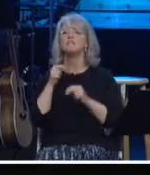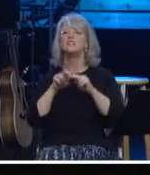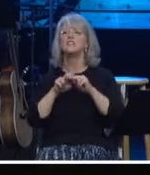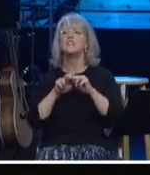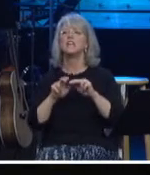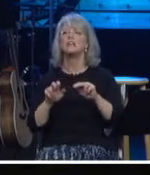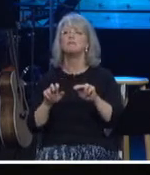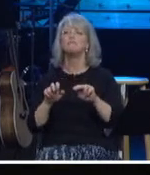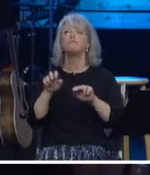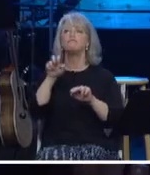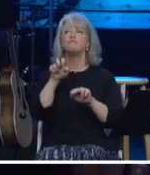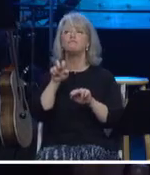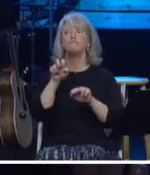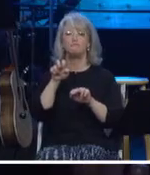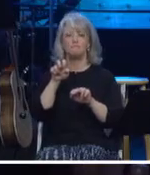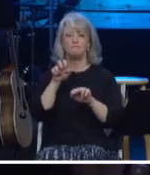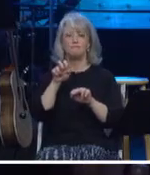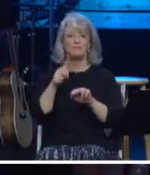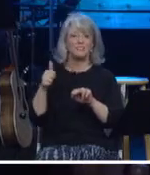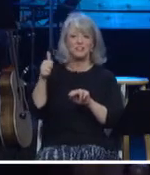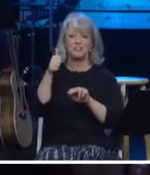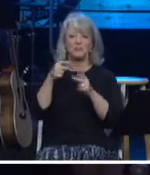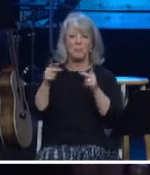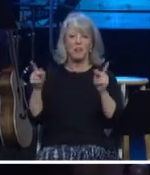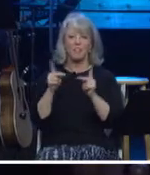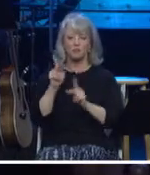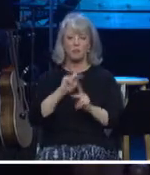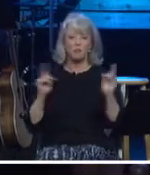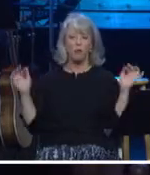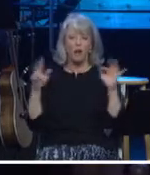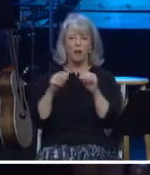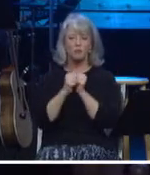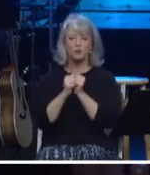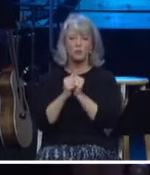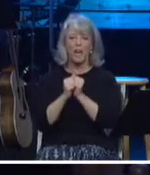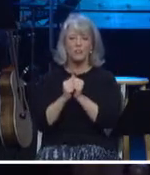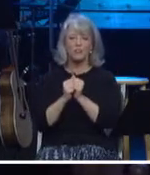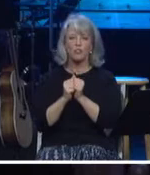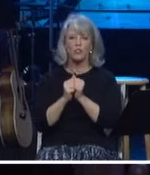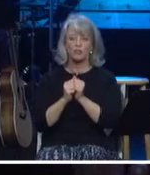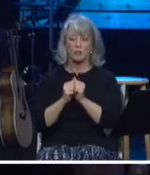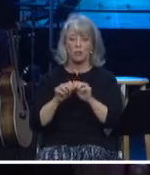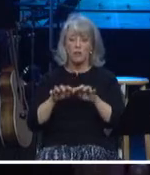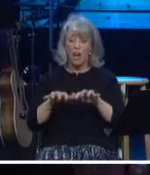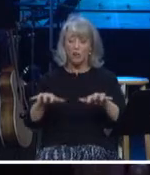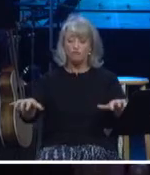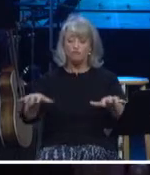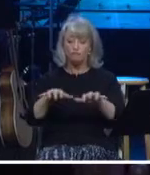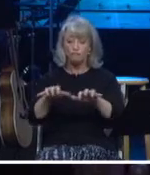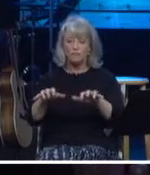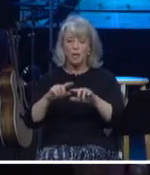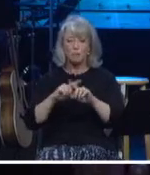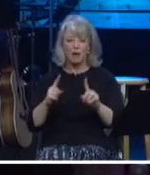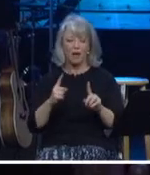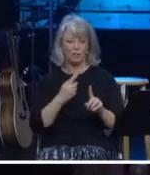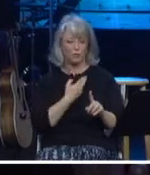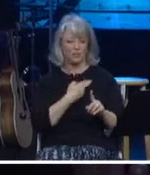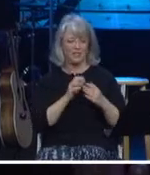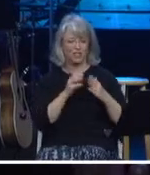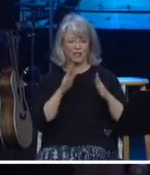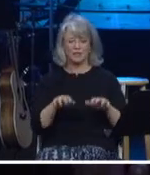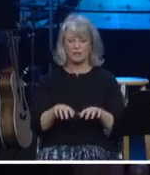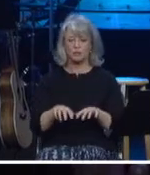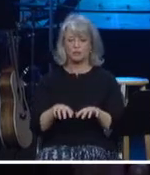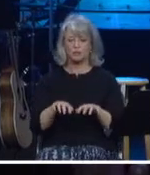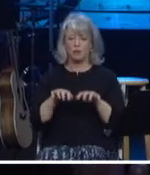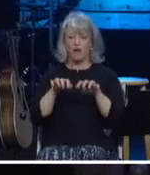synagogues. When the people would gather for worship, they wanted to be noticed. They wanted to be up front in